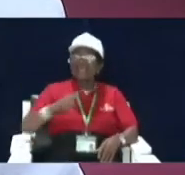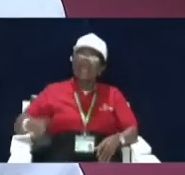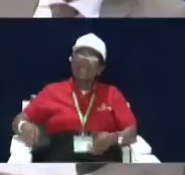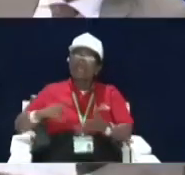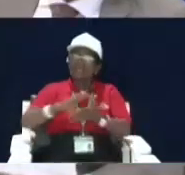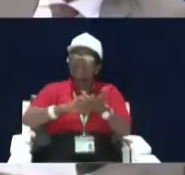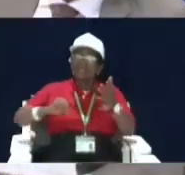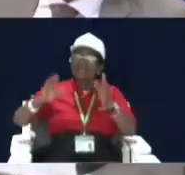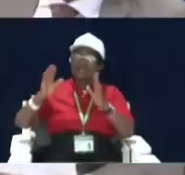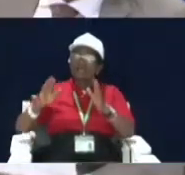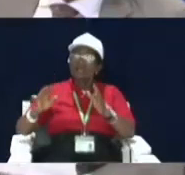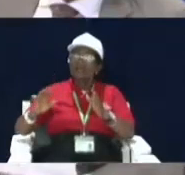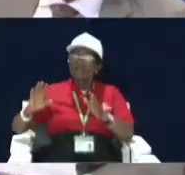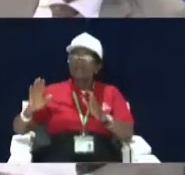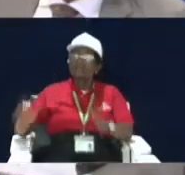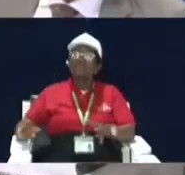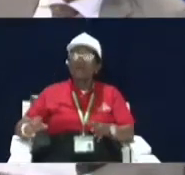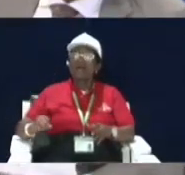wonders.